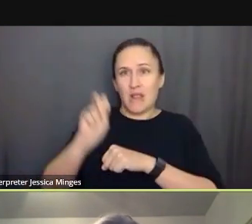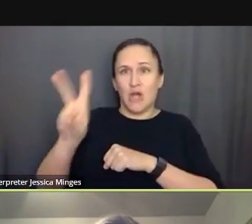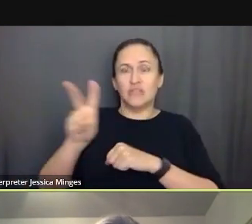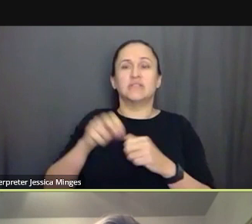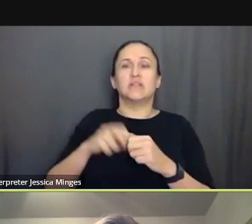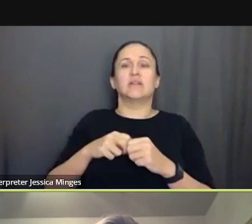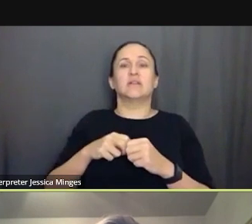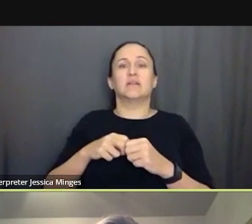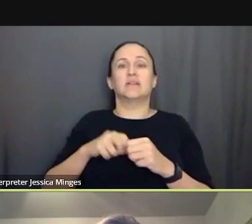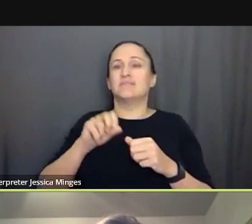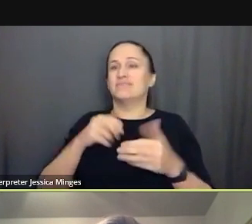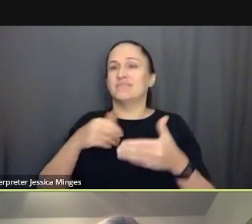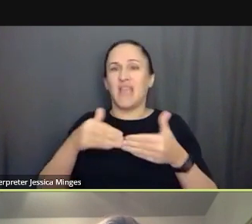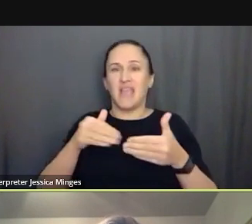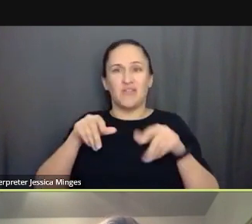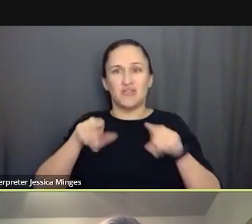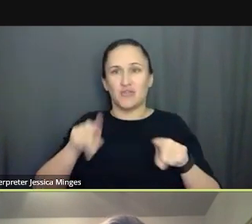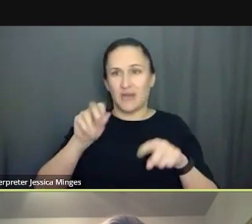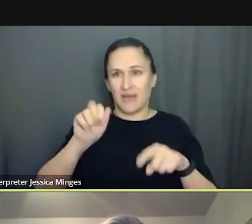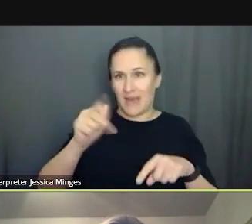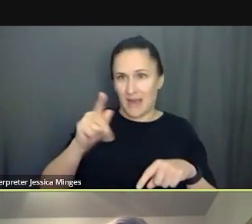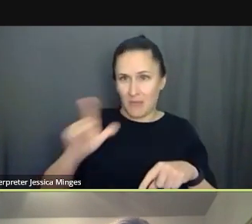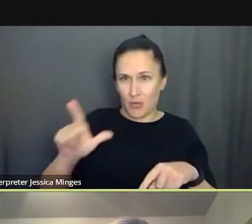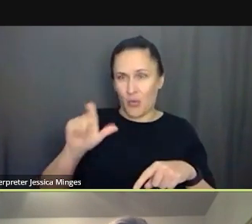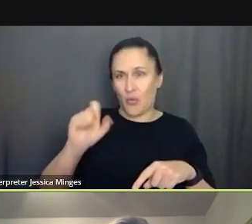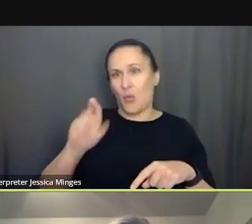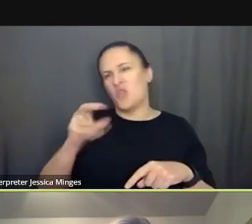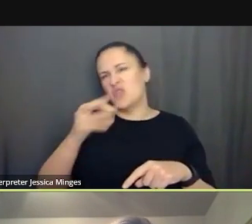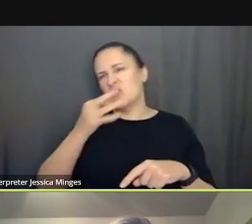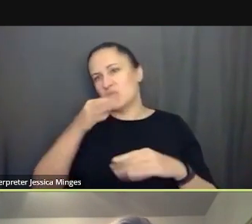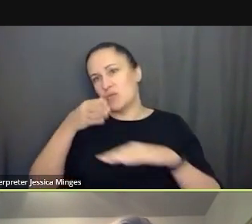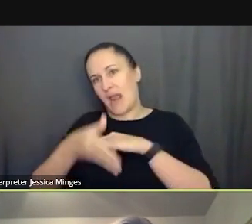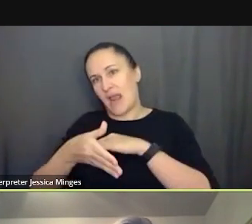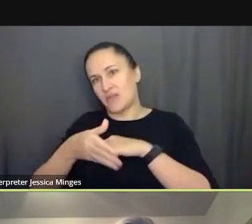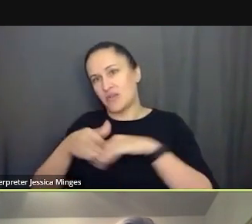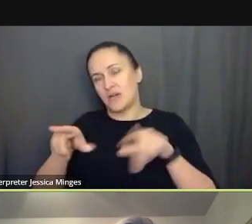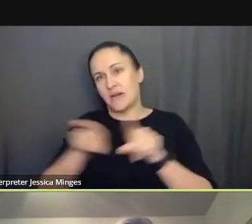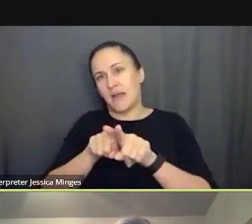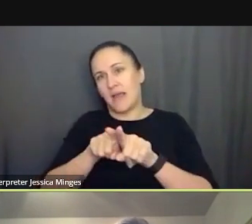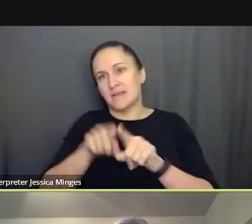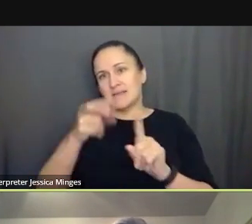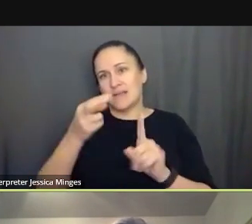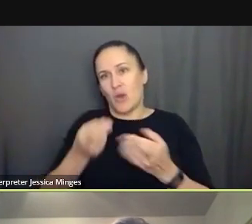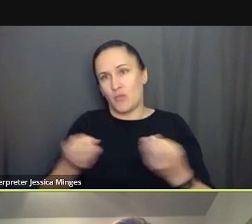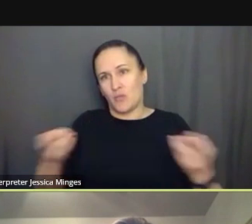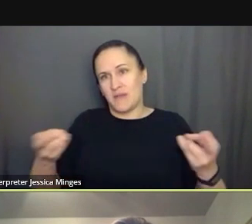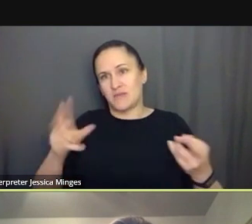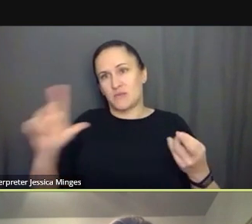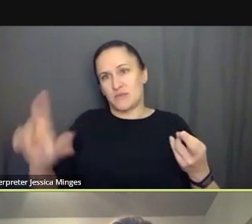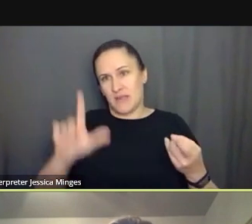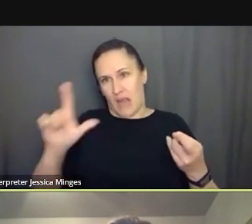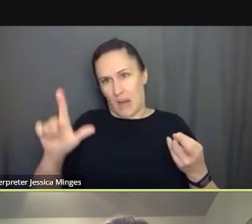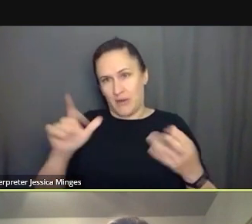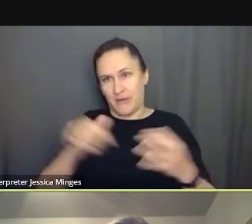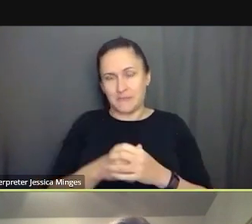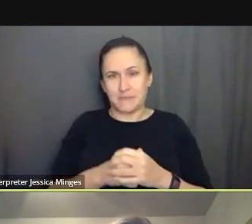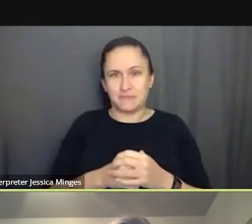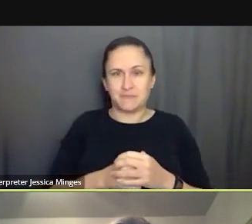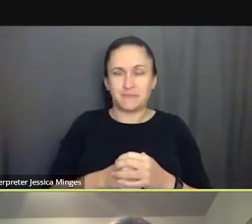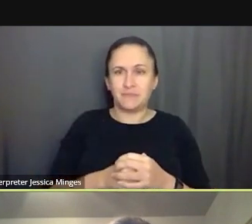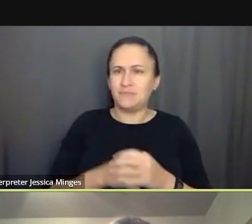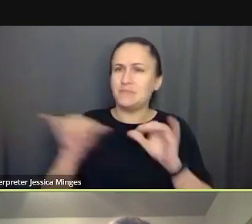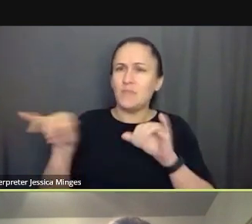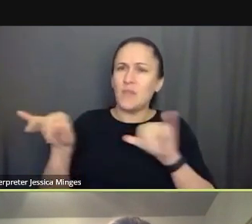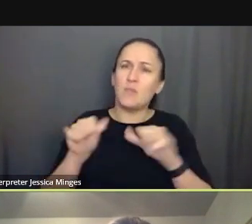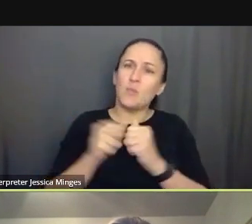in April or soon after. So as a sort of resource library, if you will. Similar